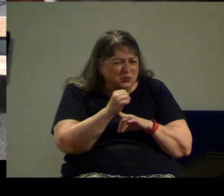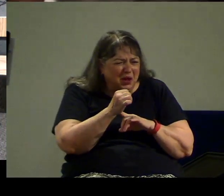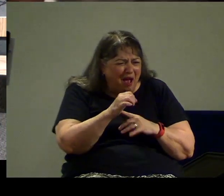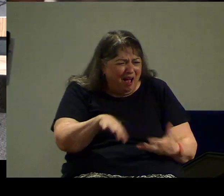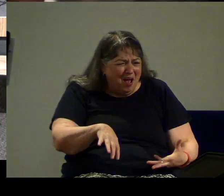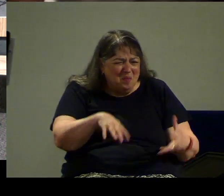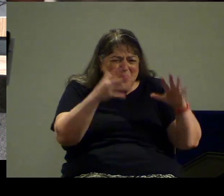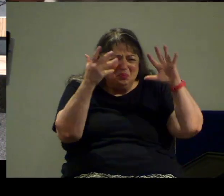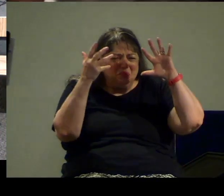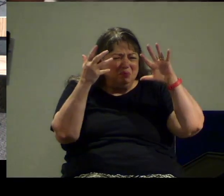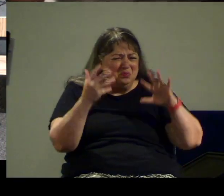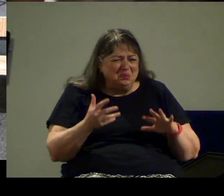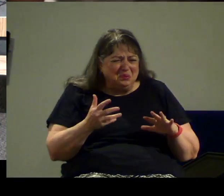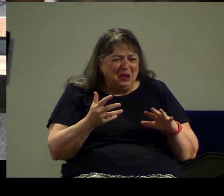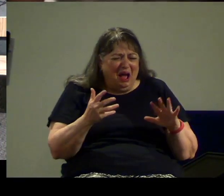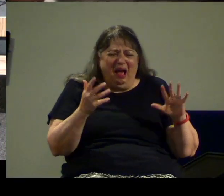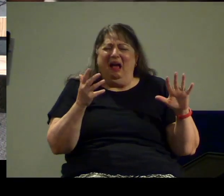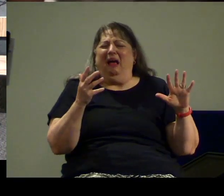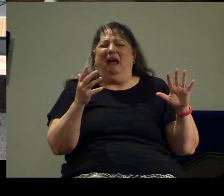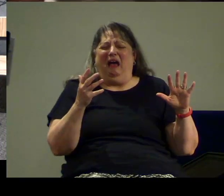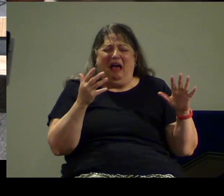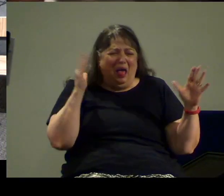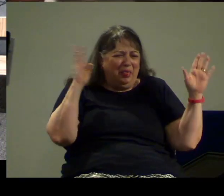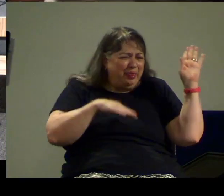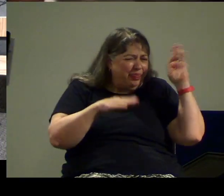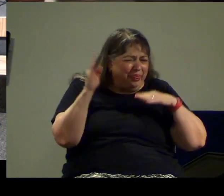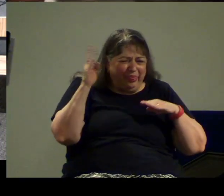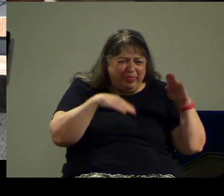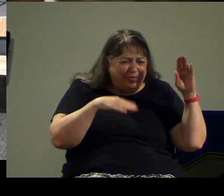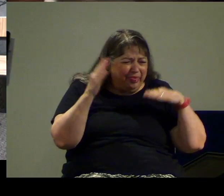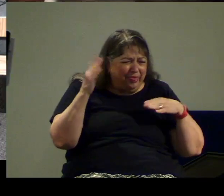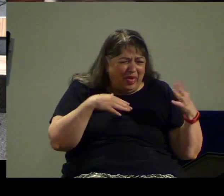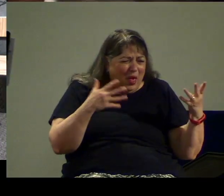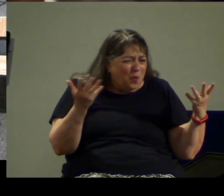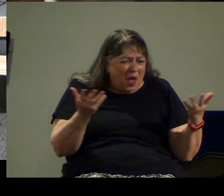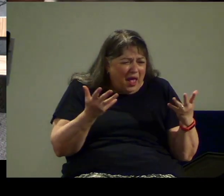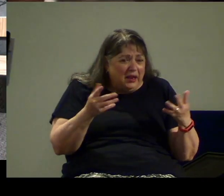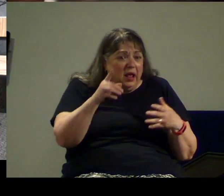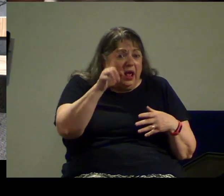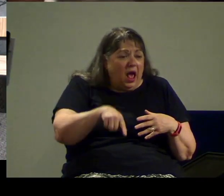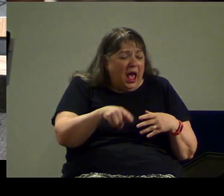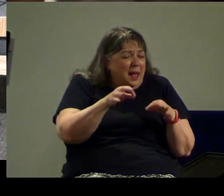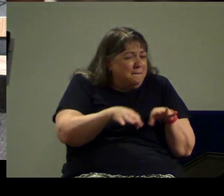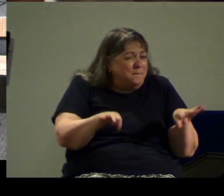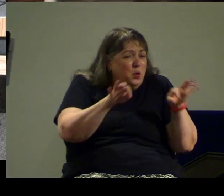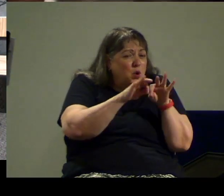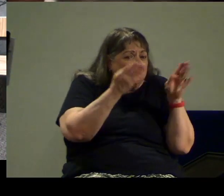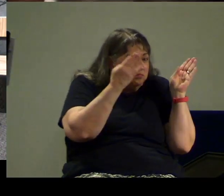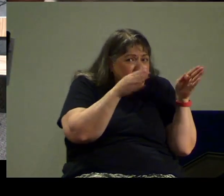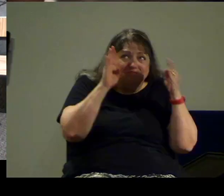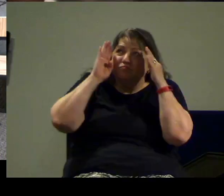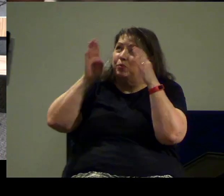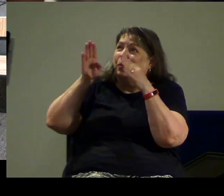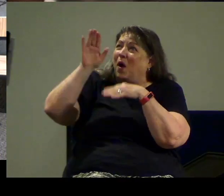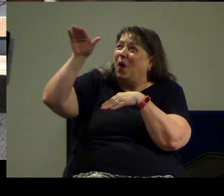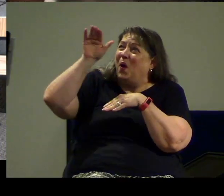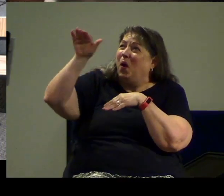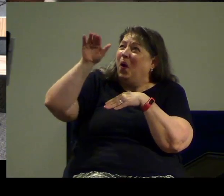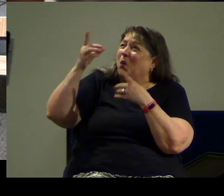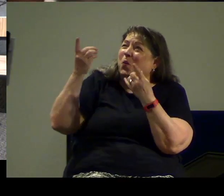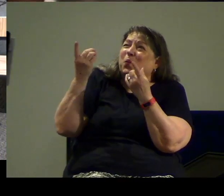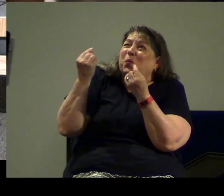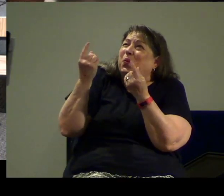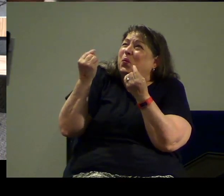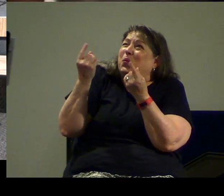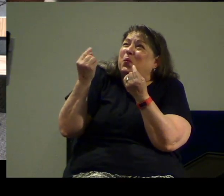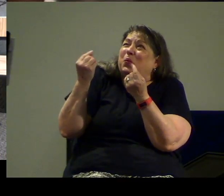when you need guidance, whatever it is you need in life, turn to the Lord God and seek his face,